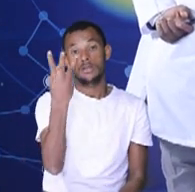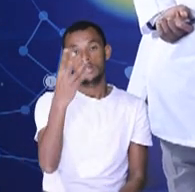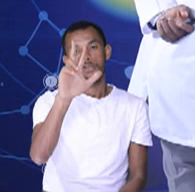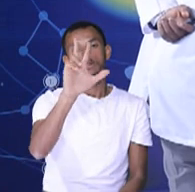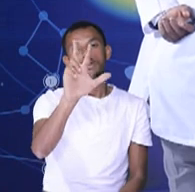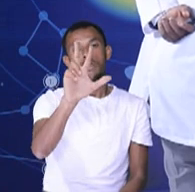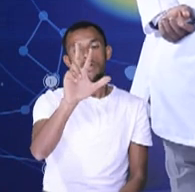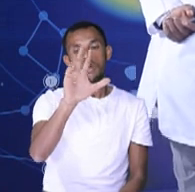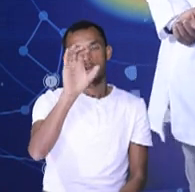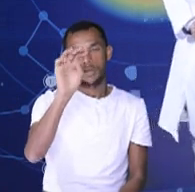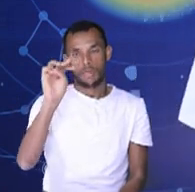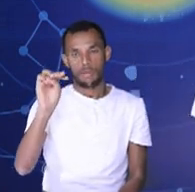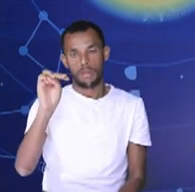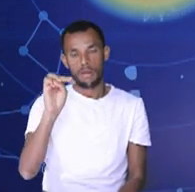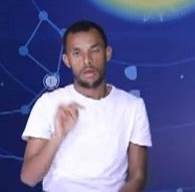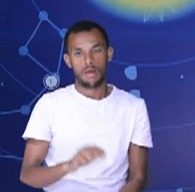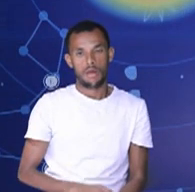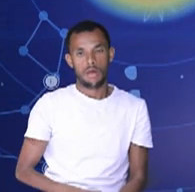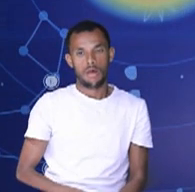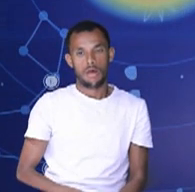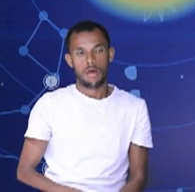3 centimeter.